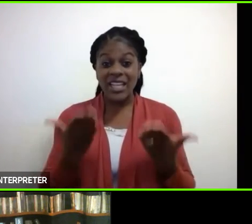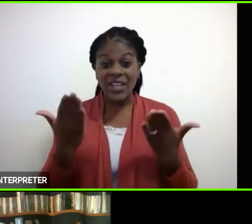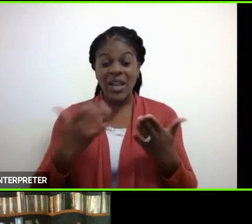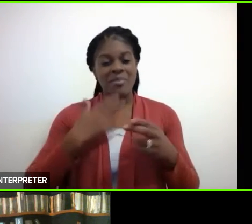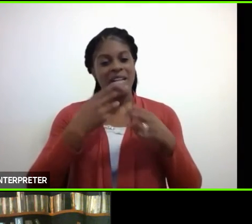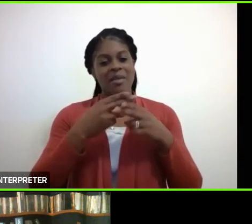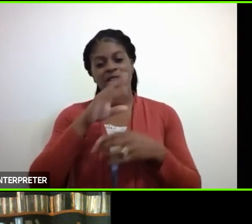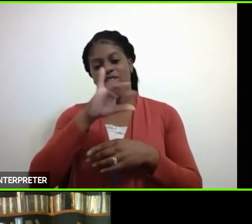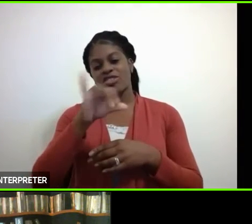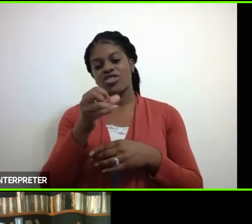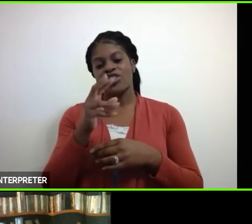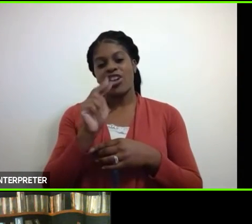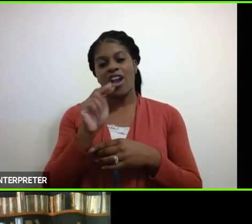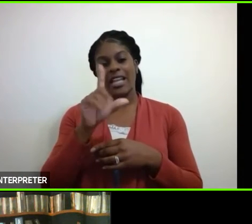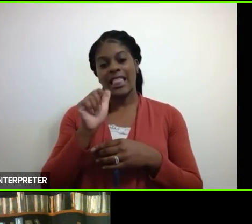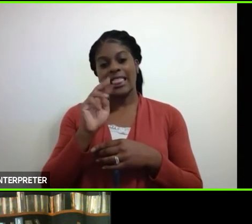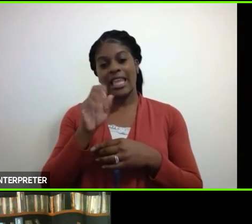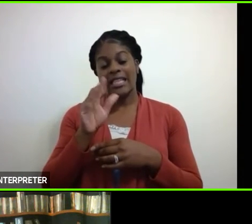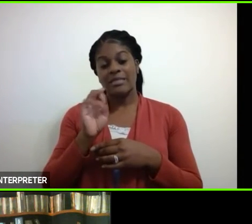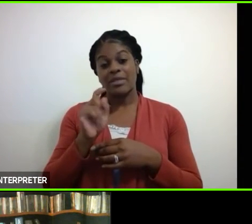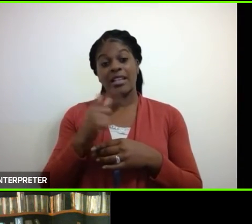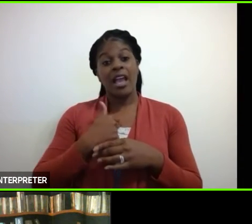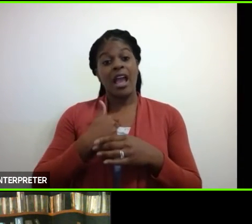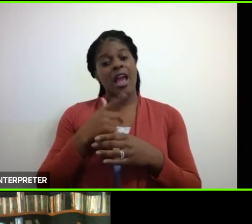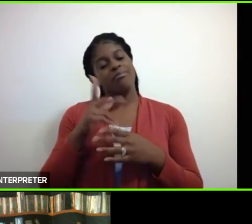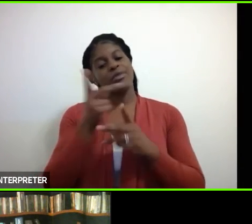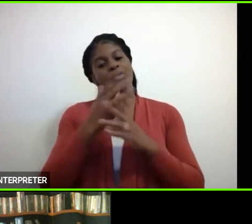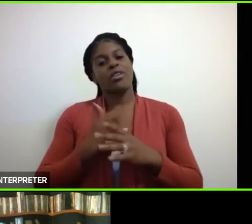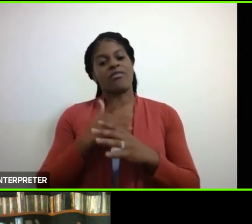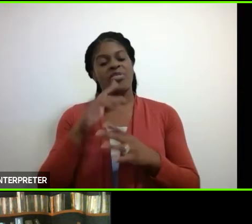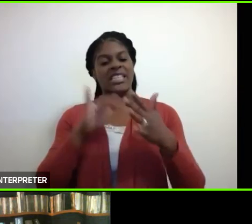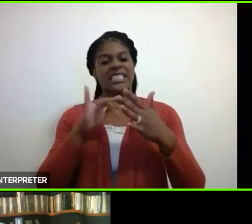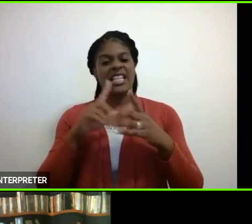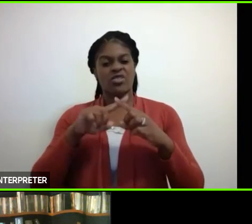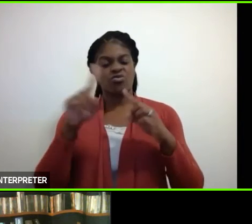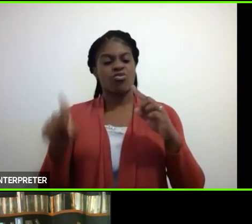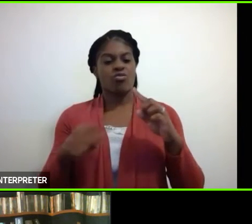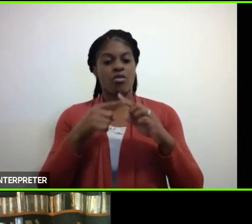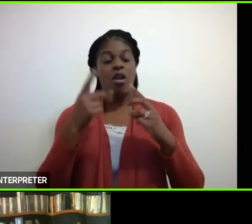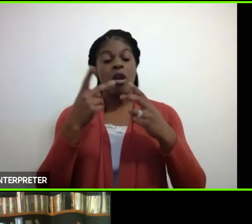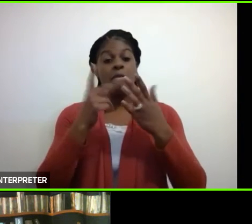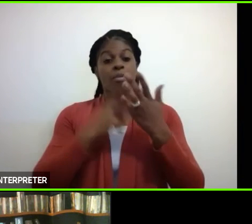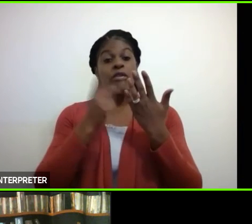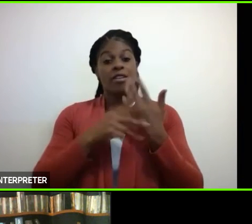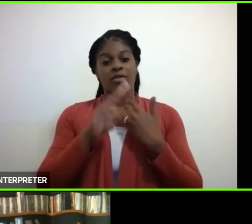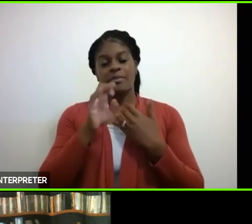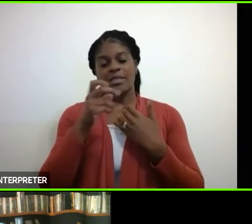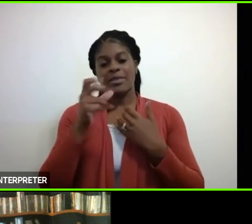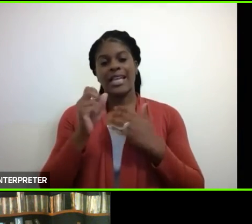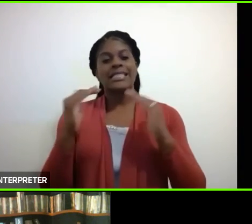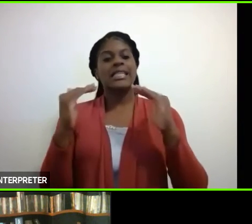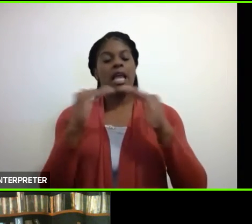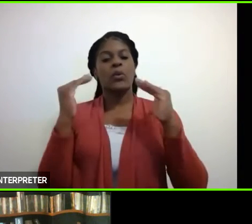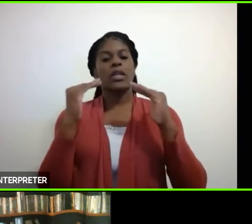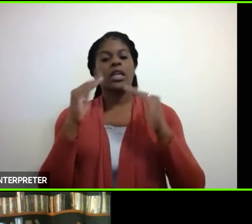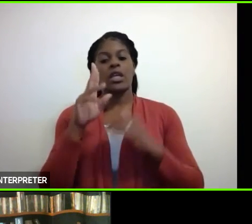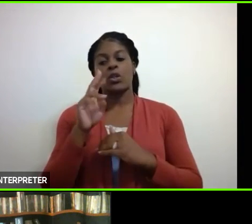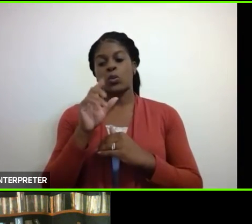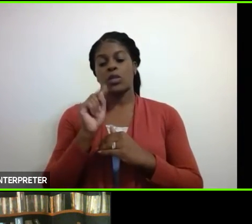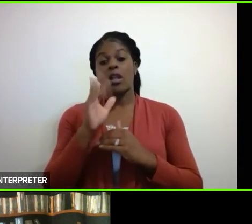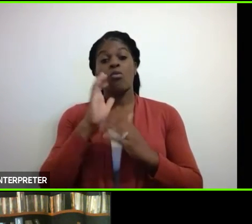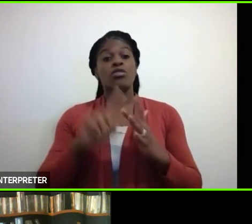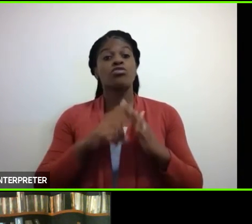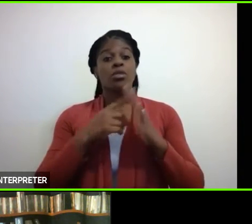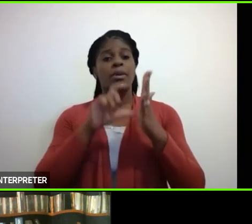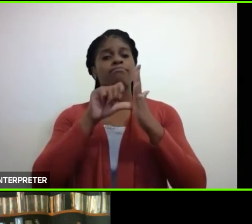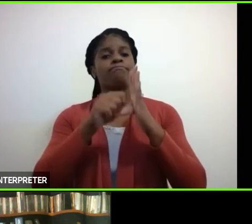name is John Landsman, and I'm the coordinator of the Study Circles program in the MCPS Equity Unit. I want to begin by